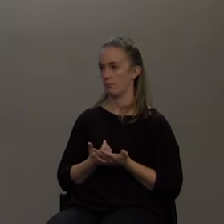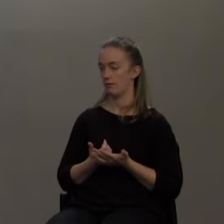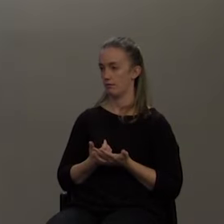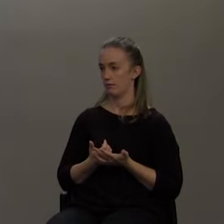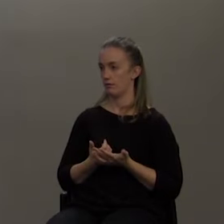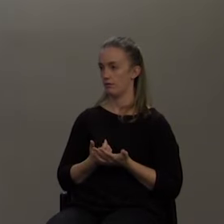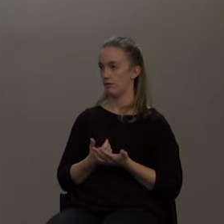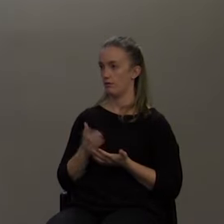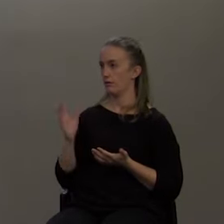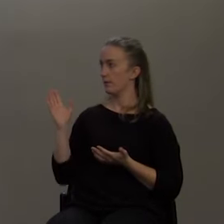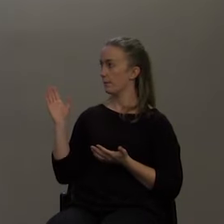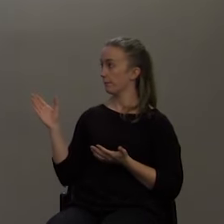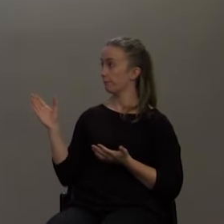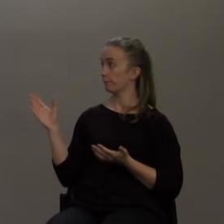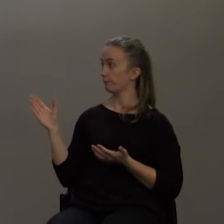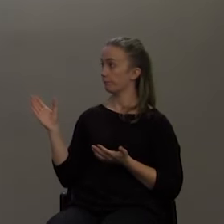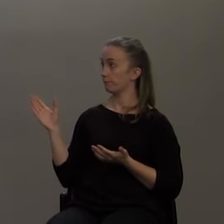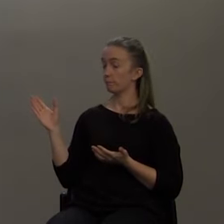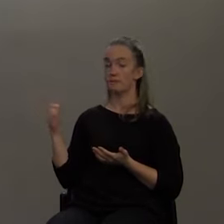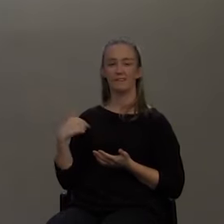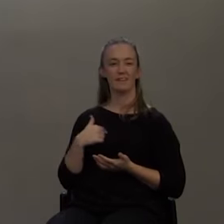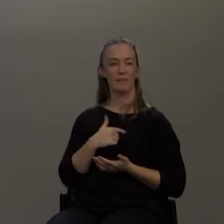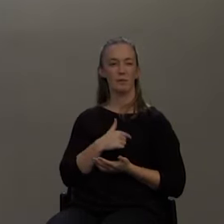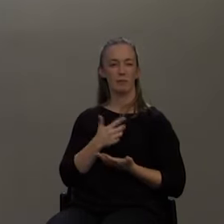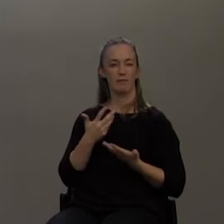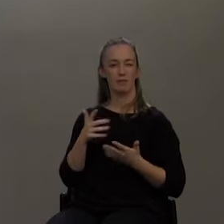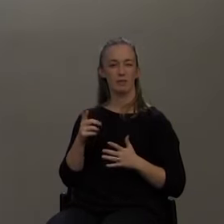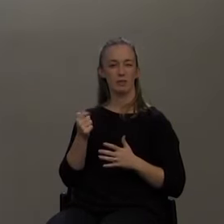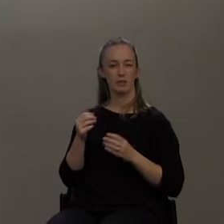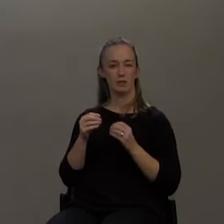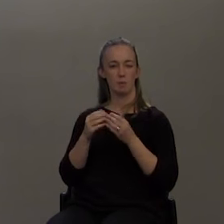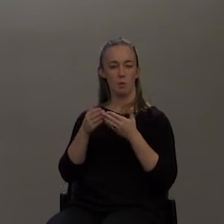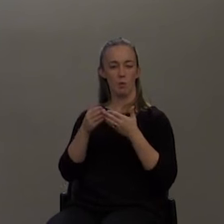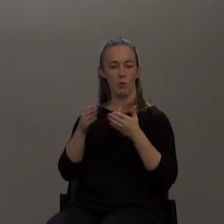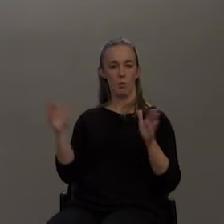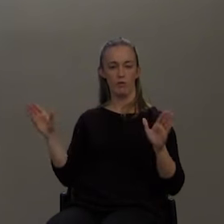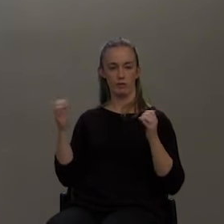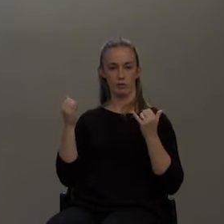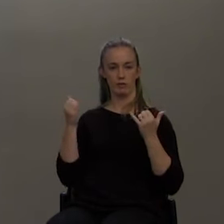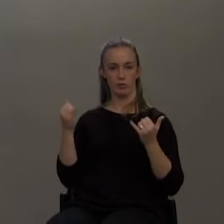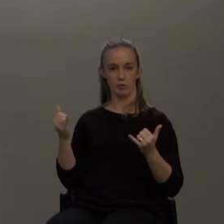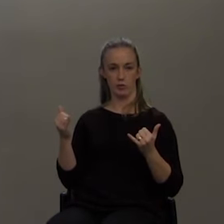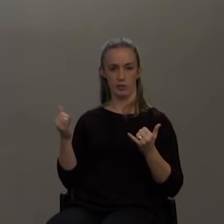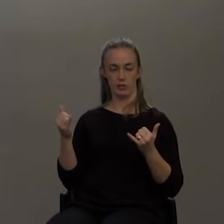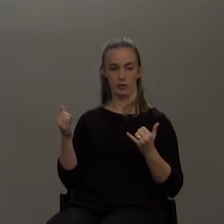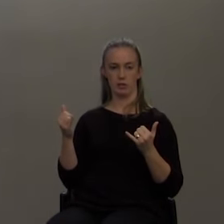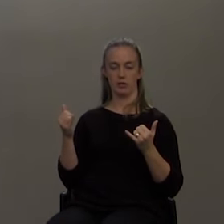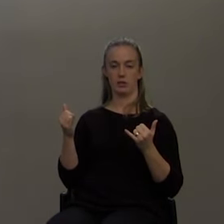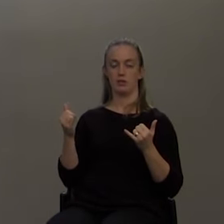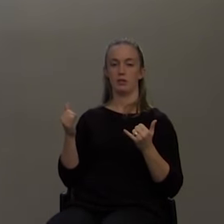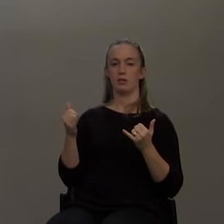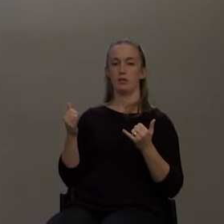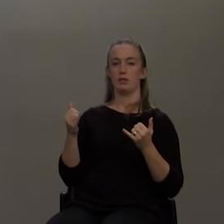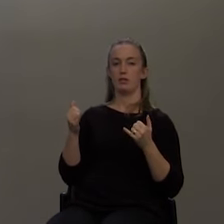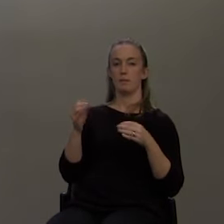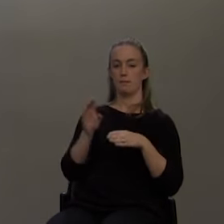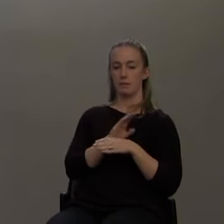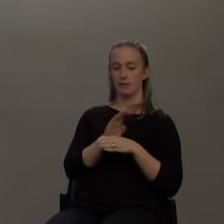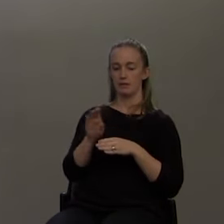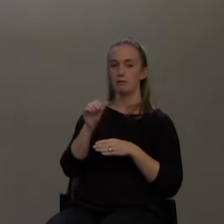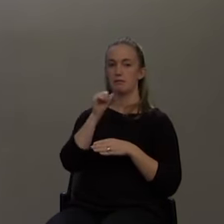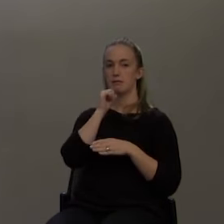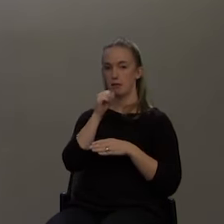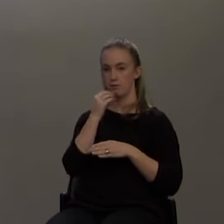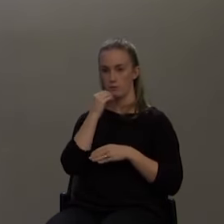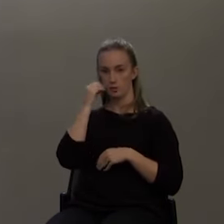So we've done that, a little bit more of an overview of the current commercial non-residential market. So now we're gonna